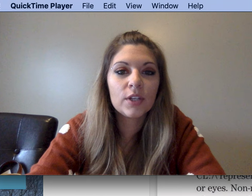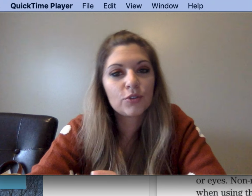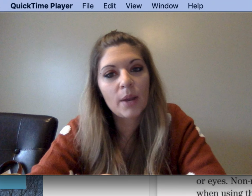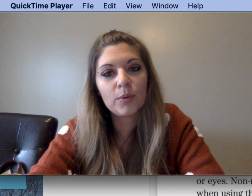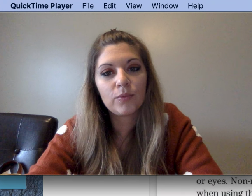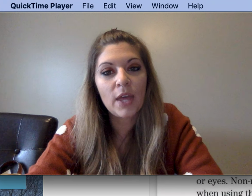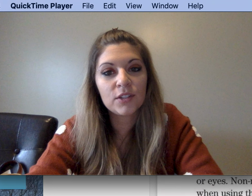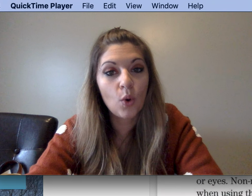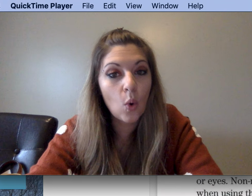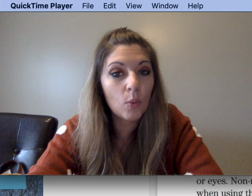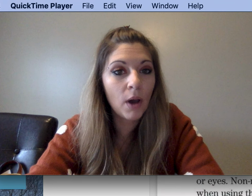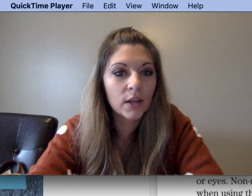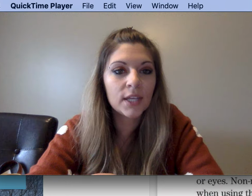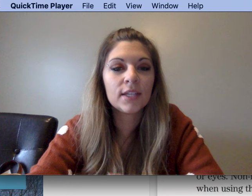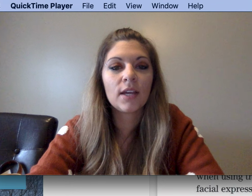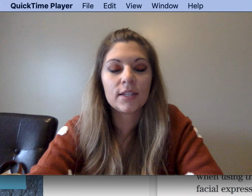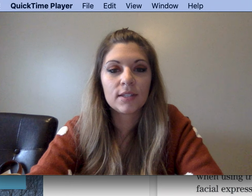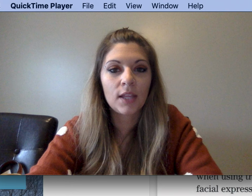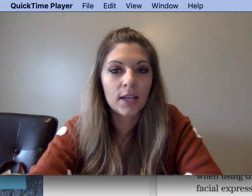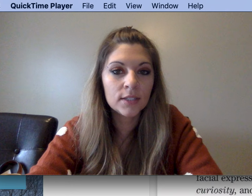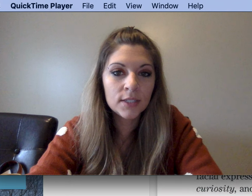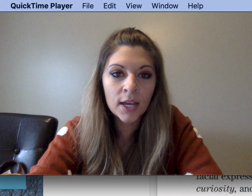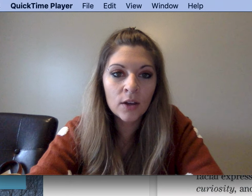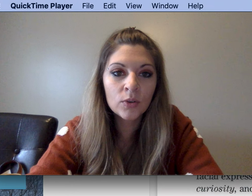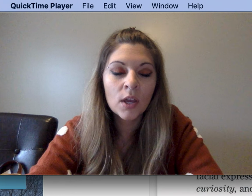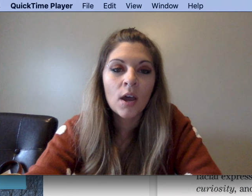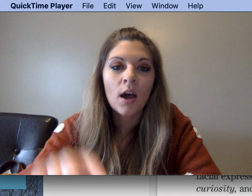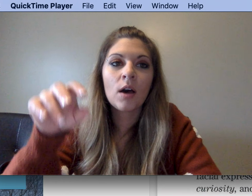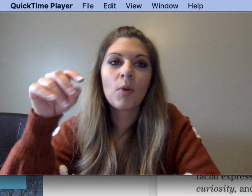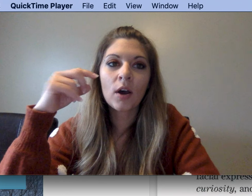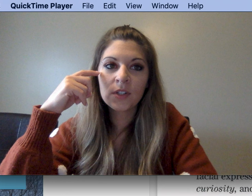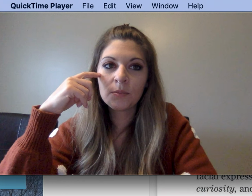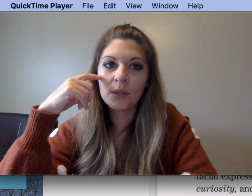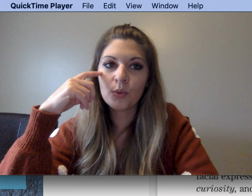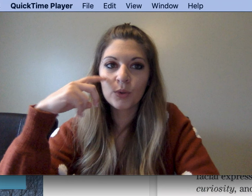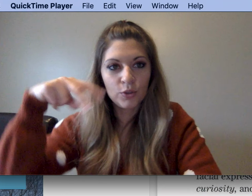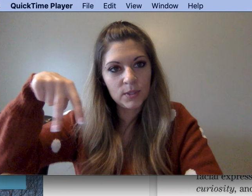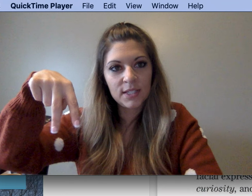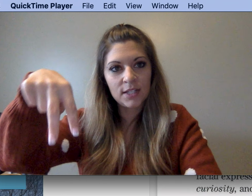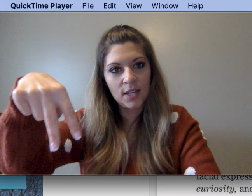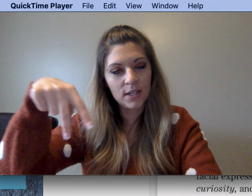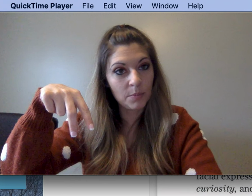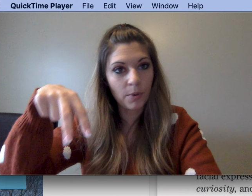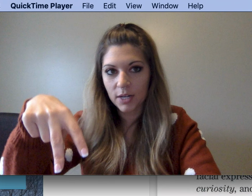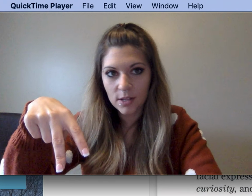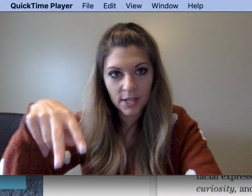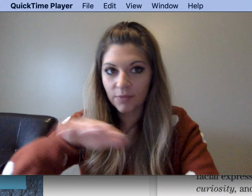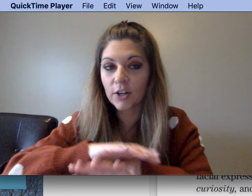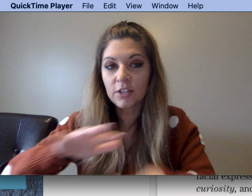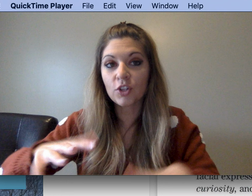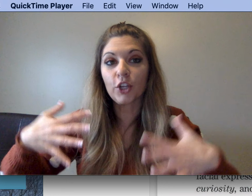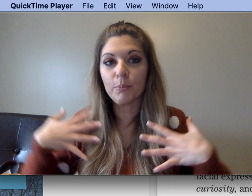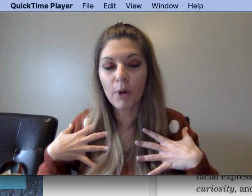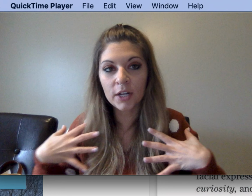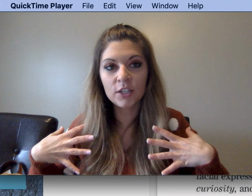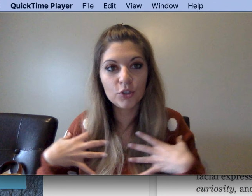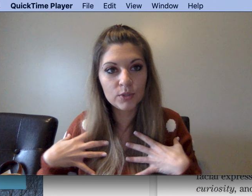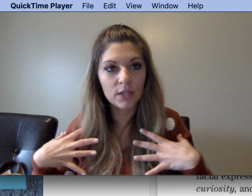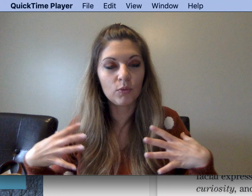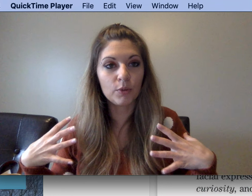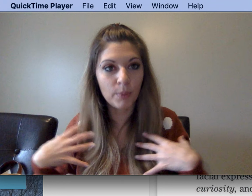So they describe it as the whole body, as in laying down. Often people will use this and say it's a body classifier. It is not your